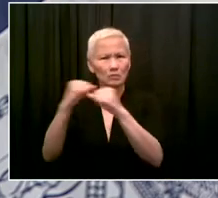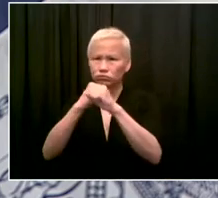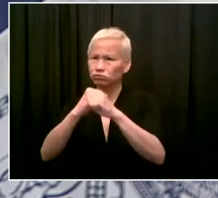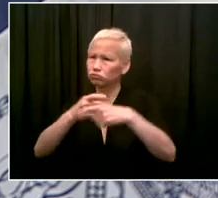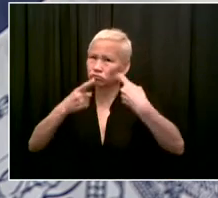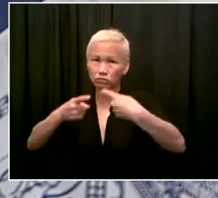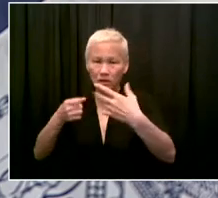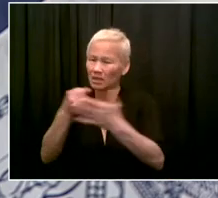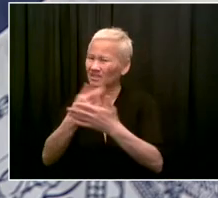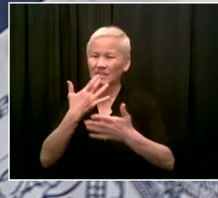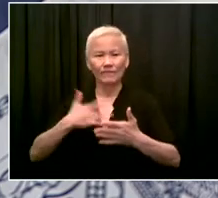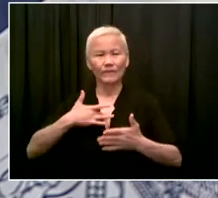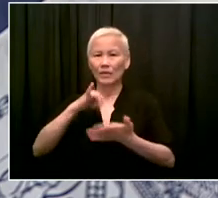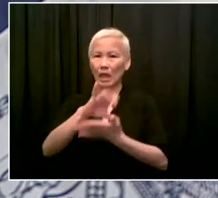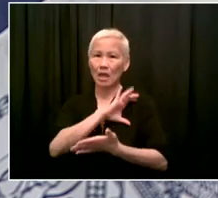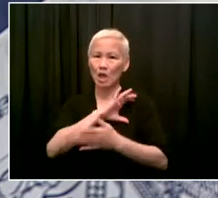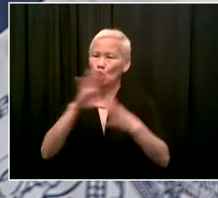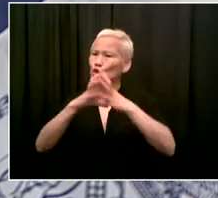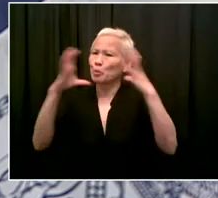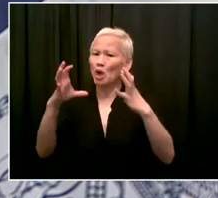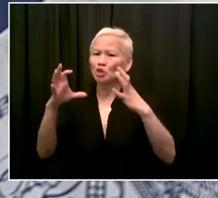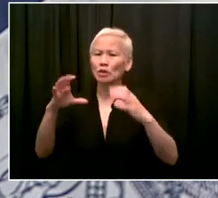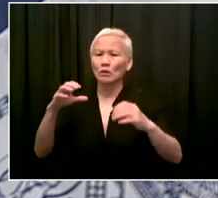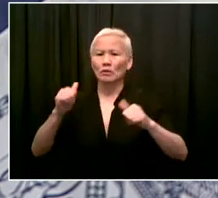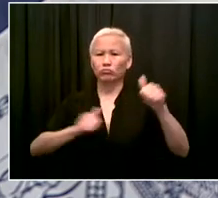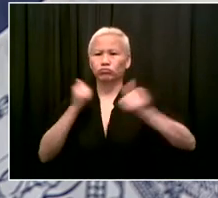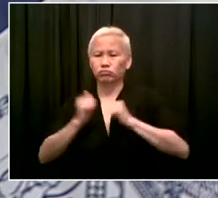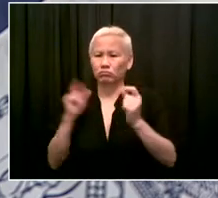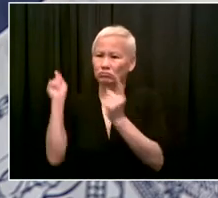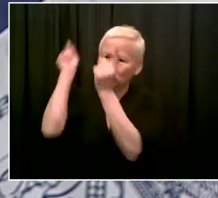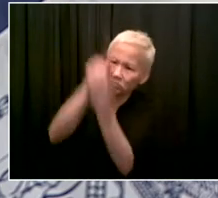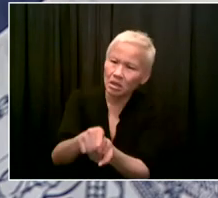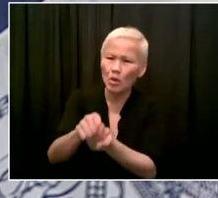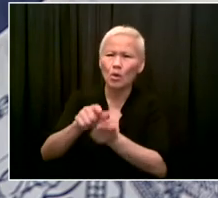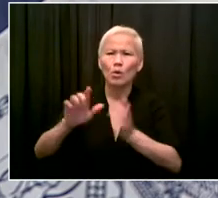actual consistency throughout. Go ahead, Henry.